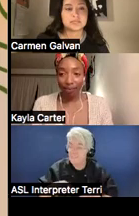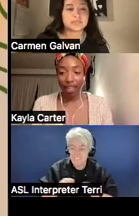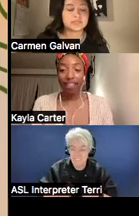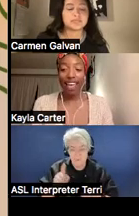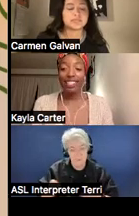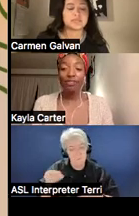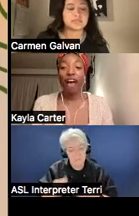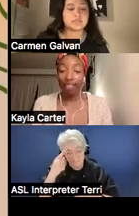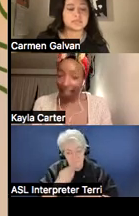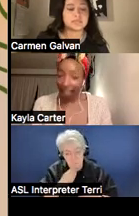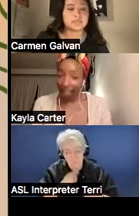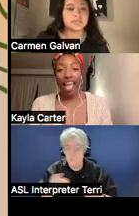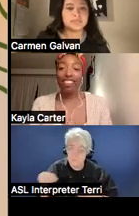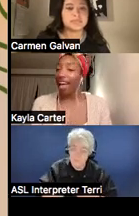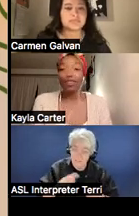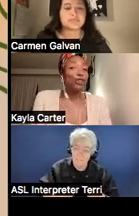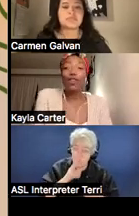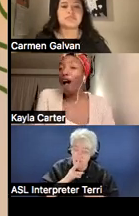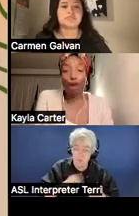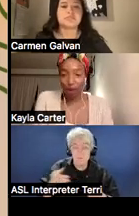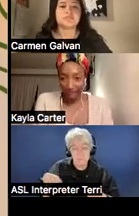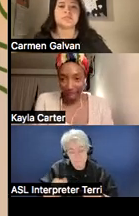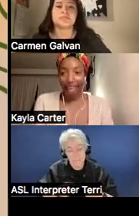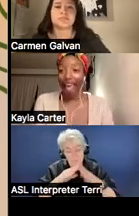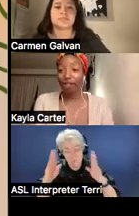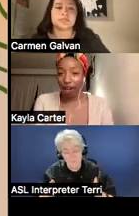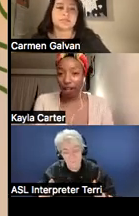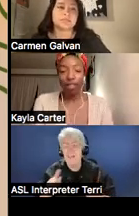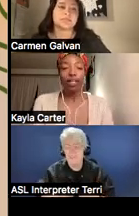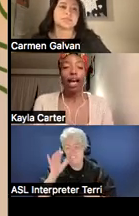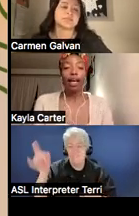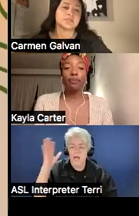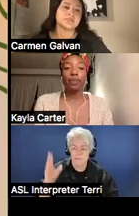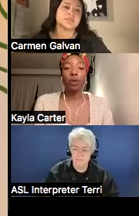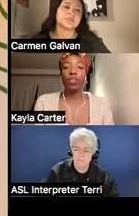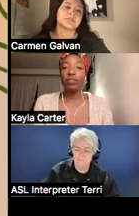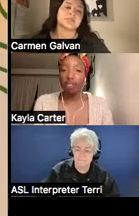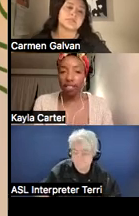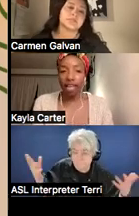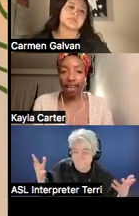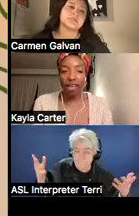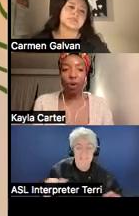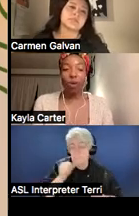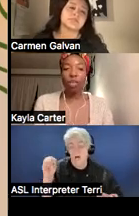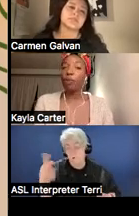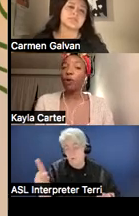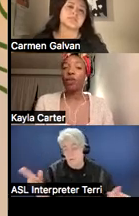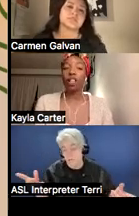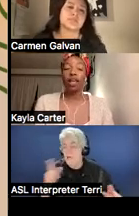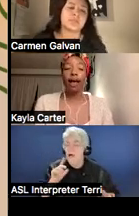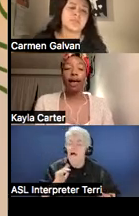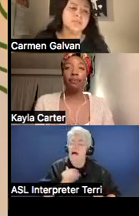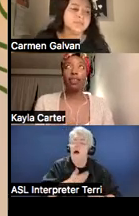head. That is violent, and that is not okay ever. We live in a society where